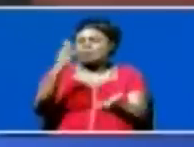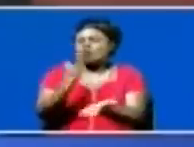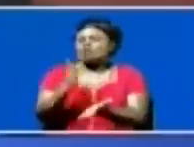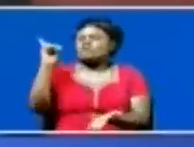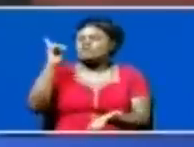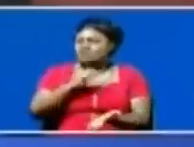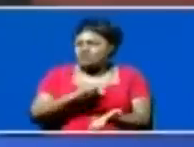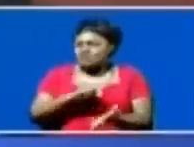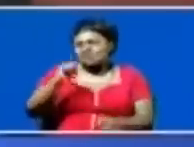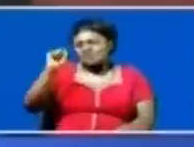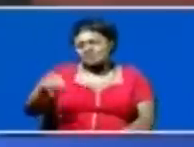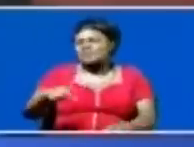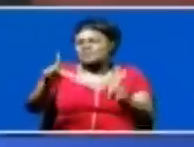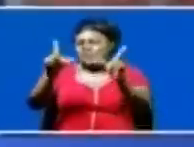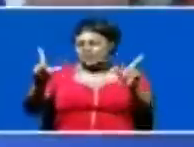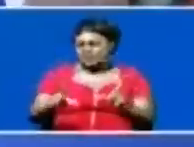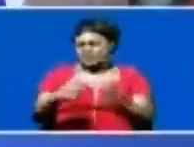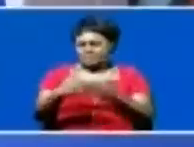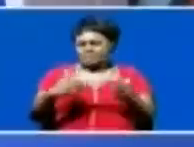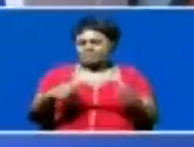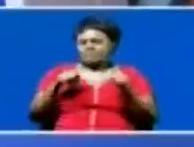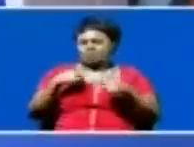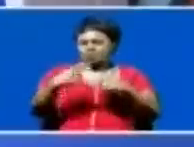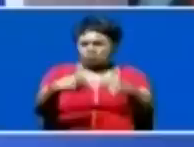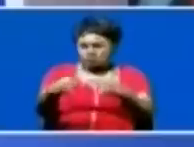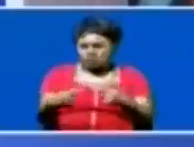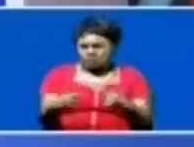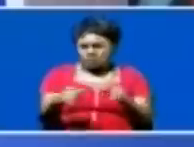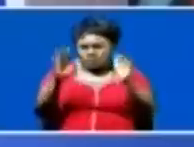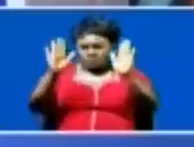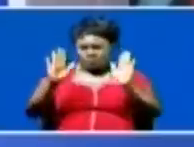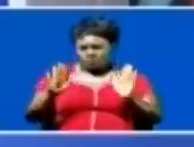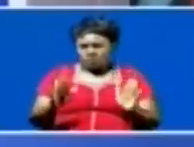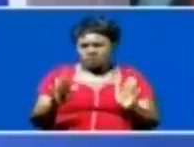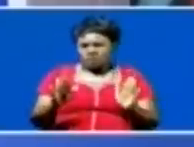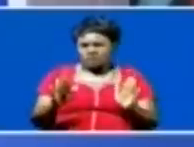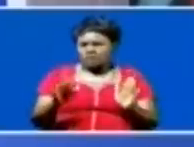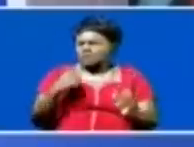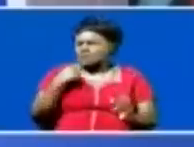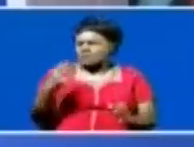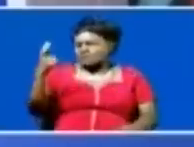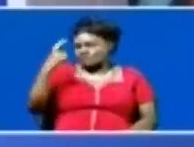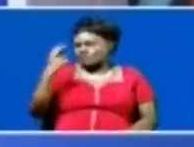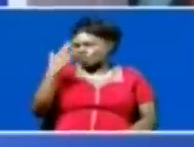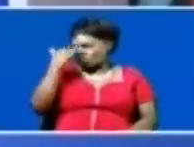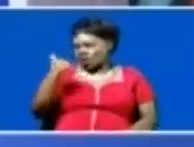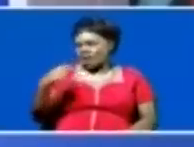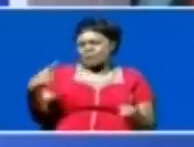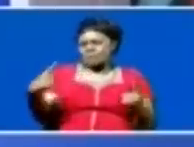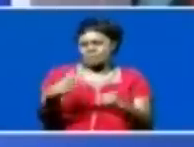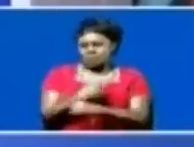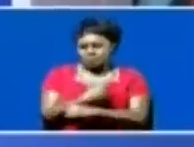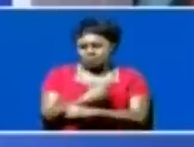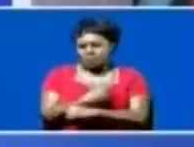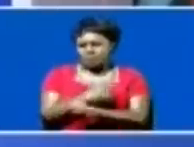confirmed that, yes, Linda. Just before you go on, it would be important that we let our viewers know why exactly there was a contention